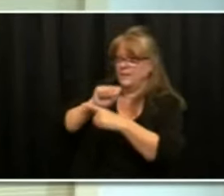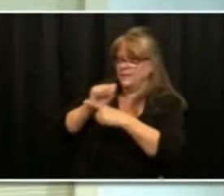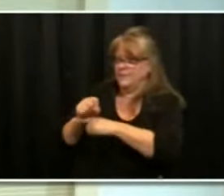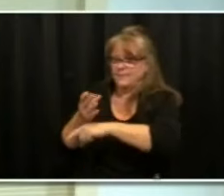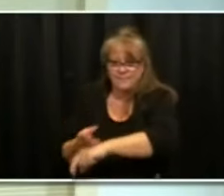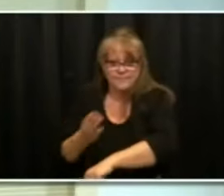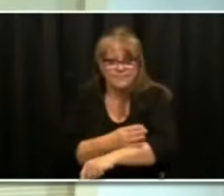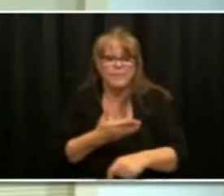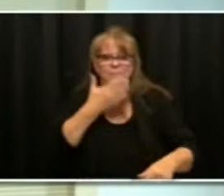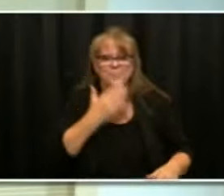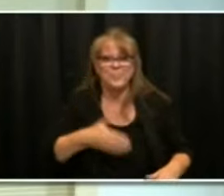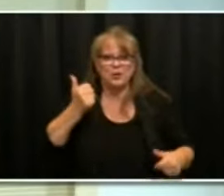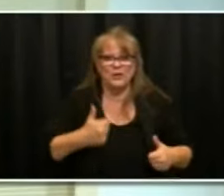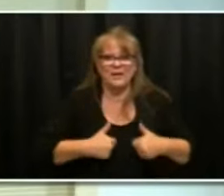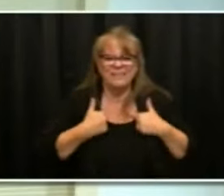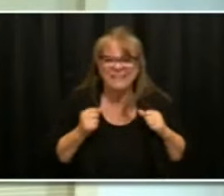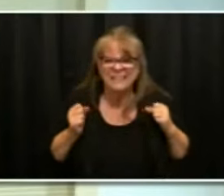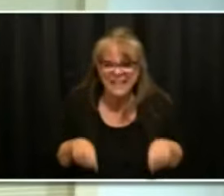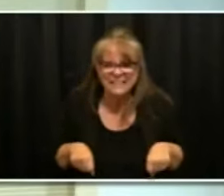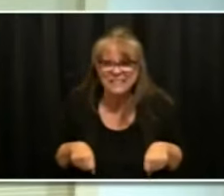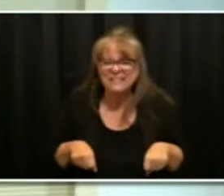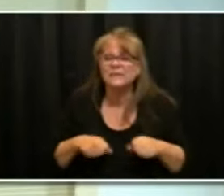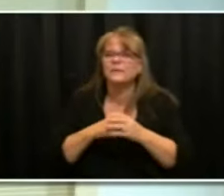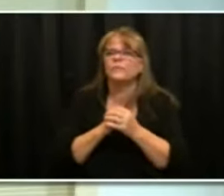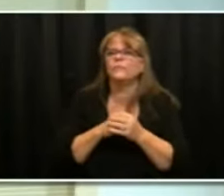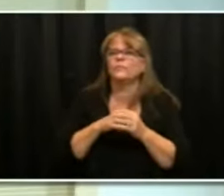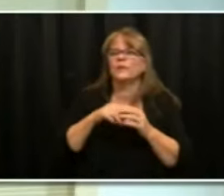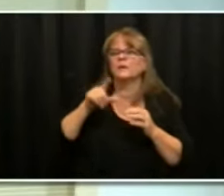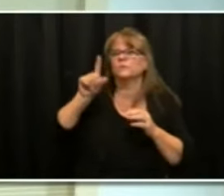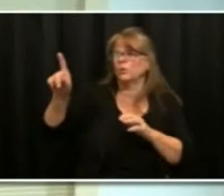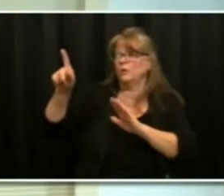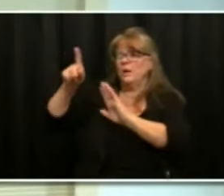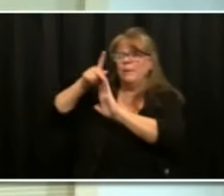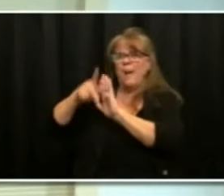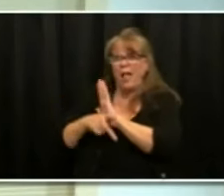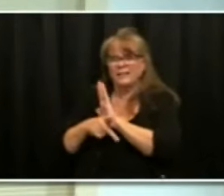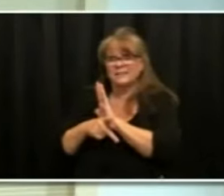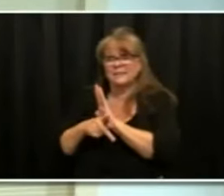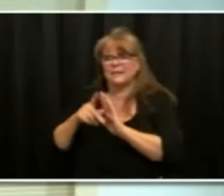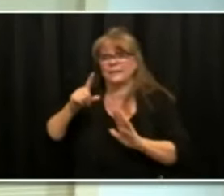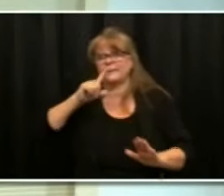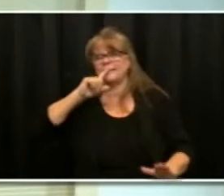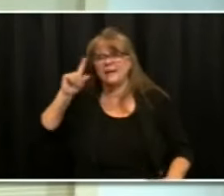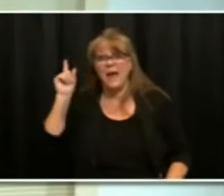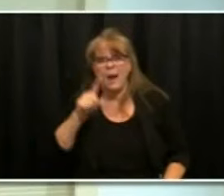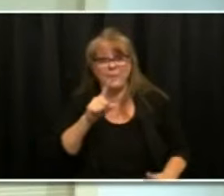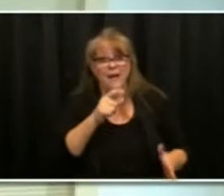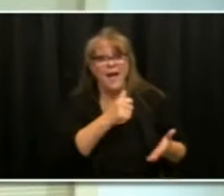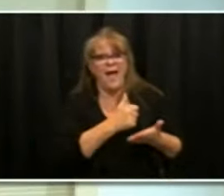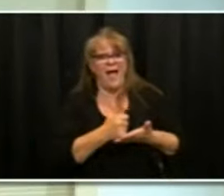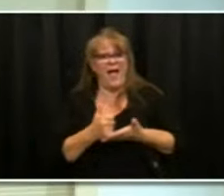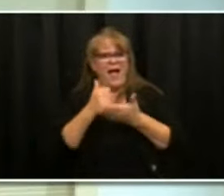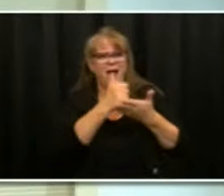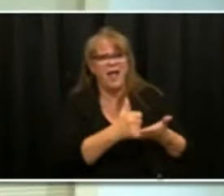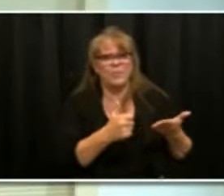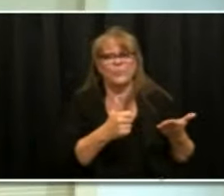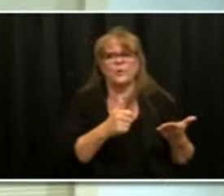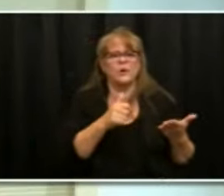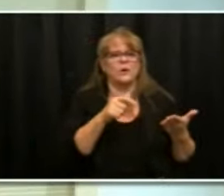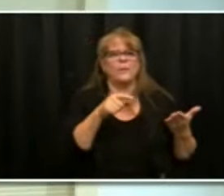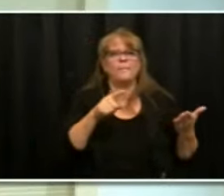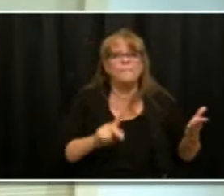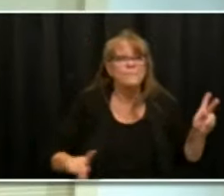example, how policy can serve as a lead, how policy helps determine behavior, helps impact behavior,